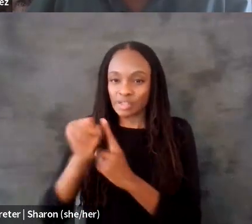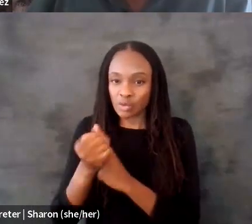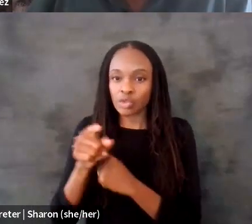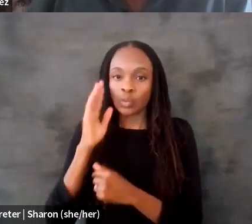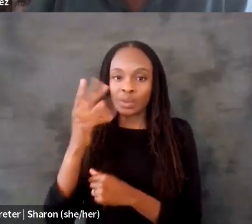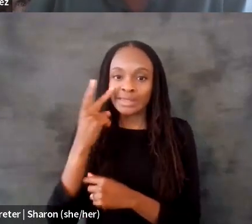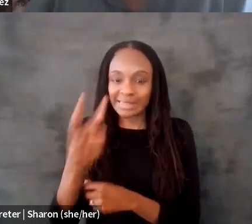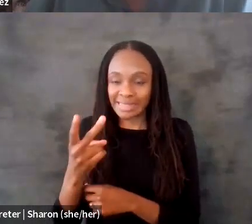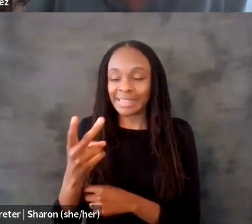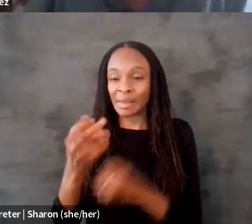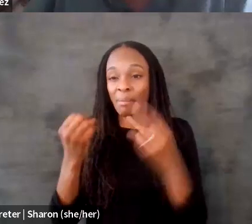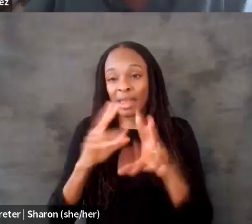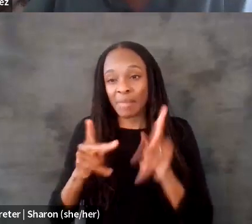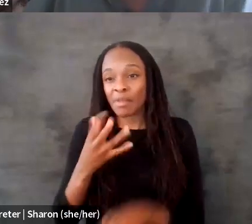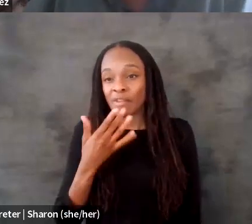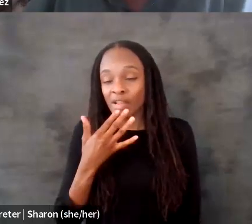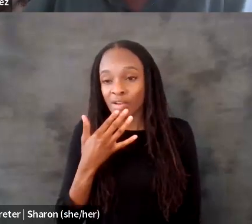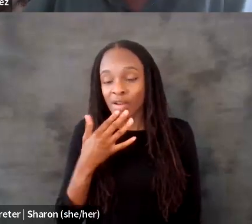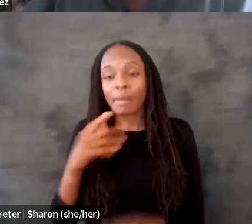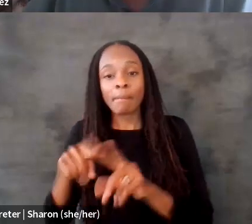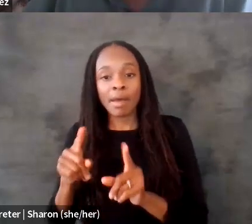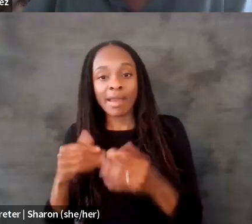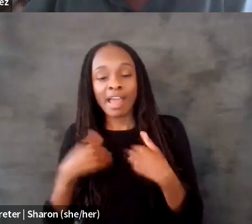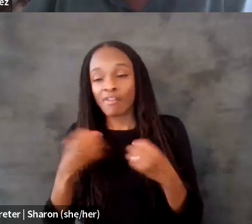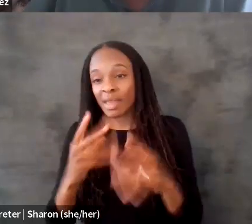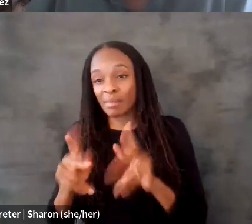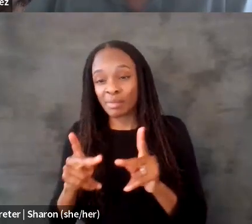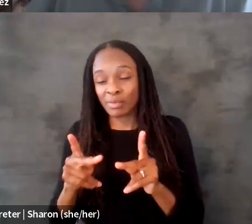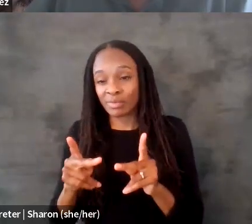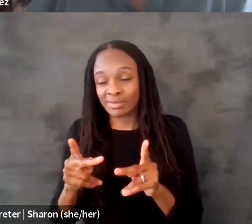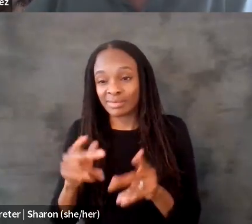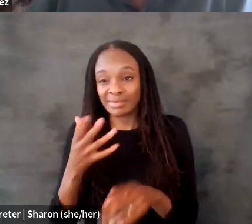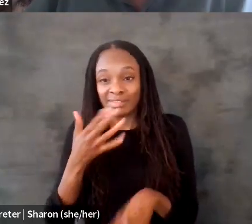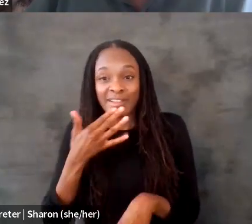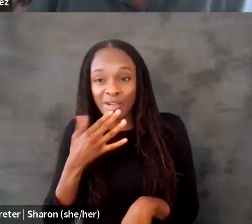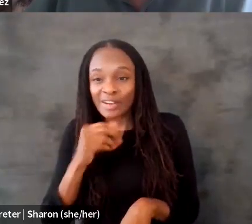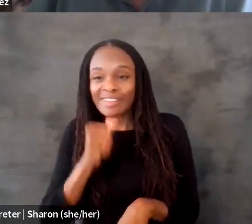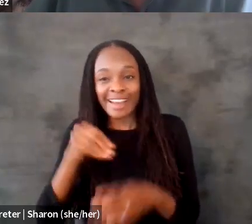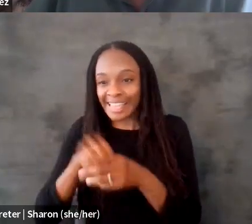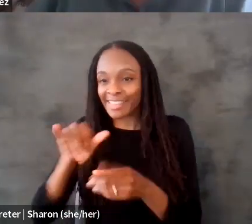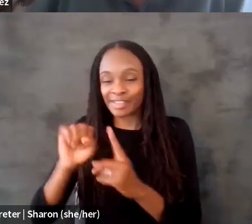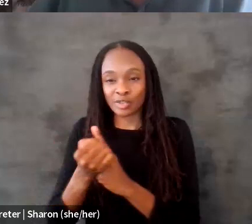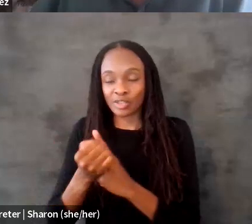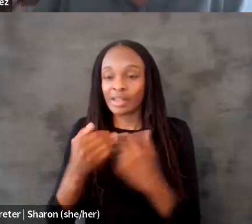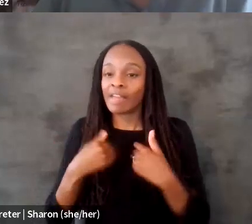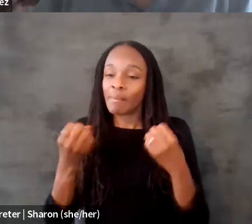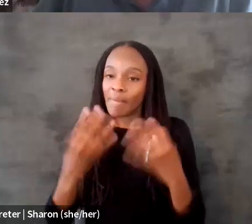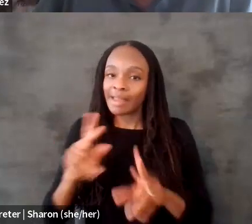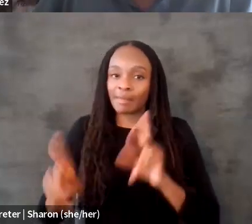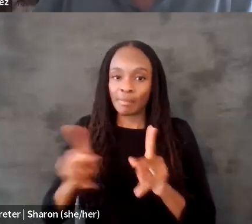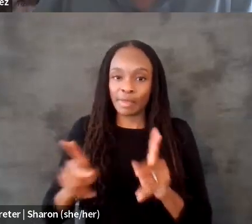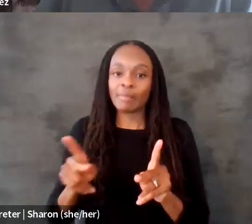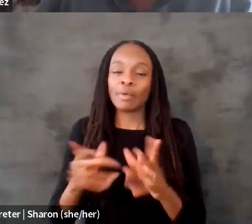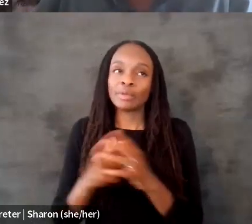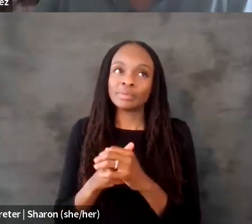us. But there's many of us that are not in that situation. And we have many of us within ourselves that, and this is why I